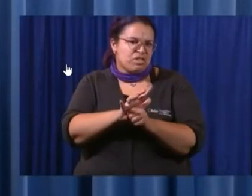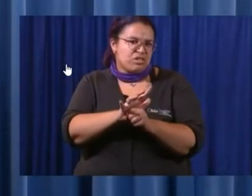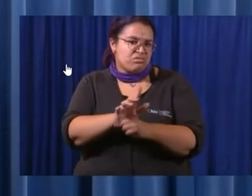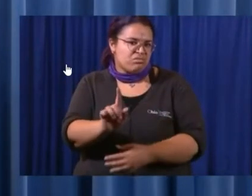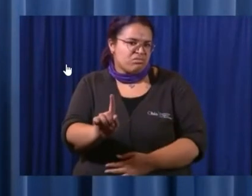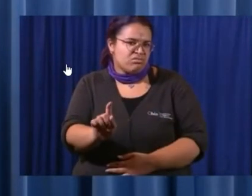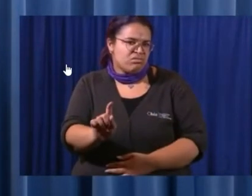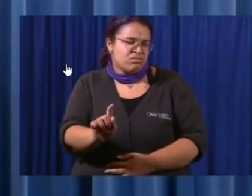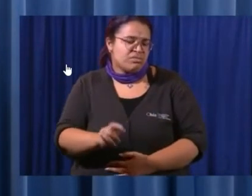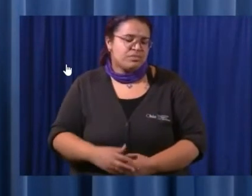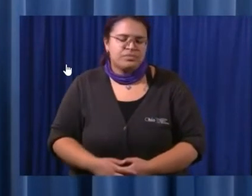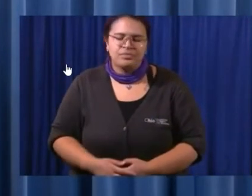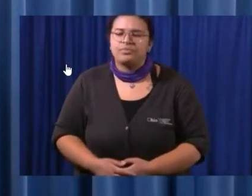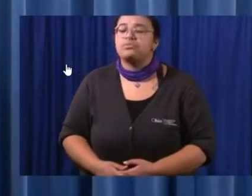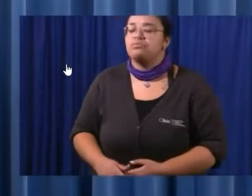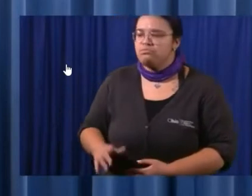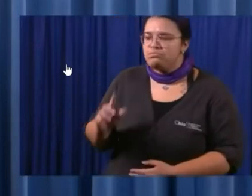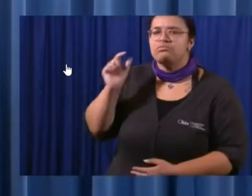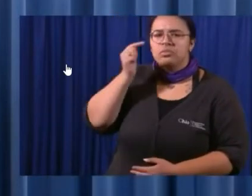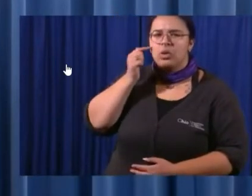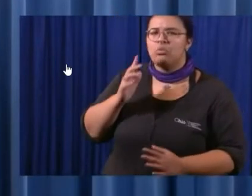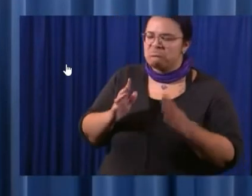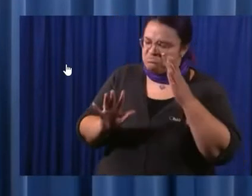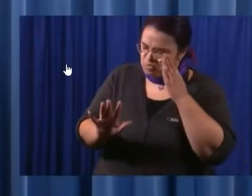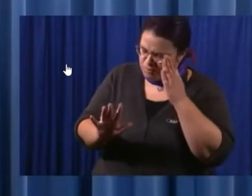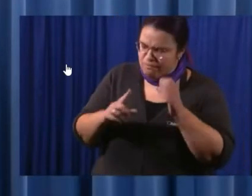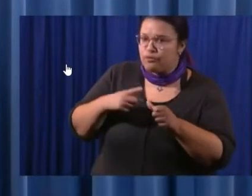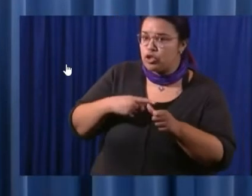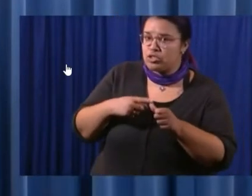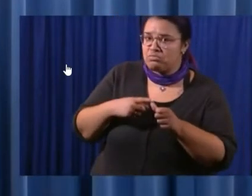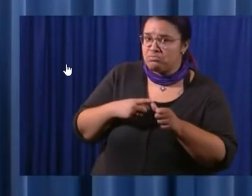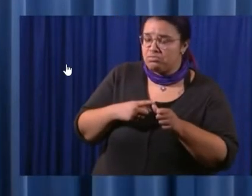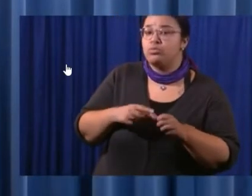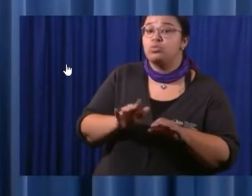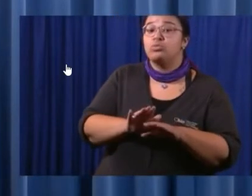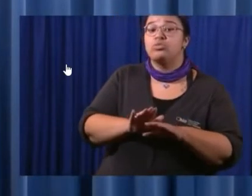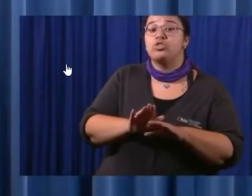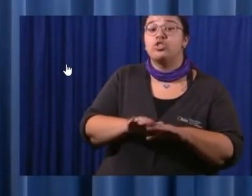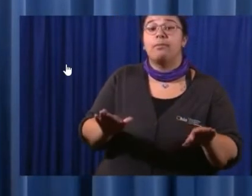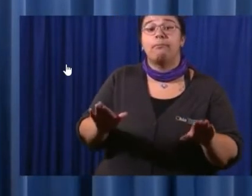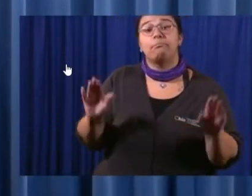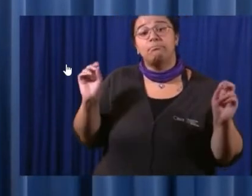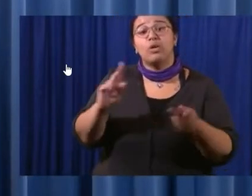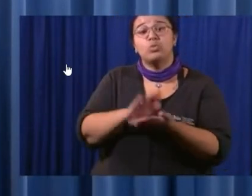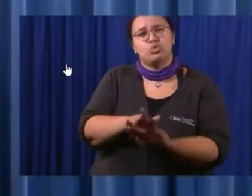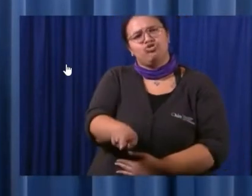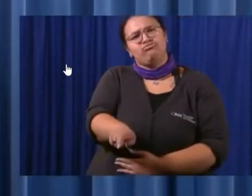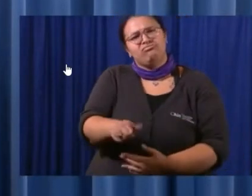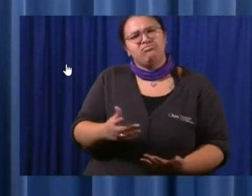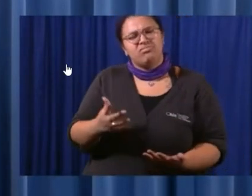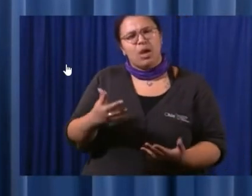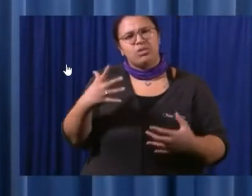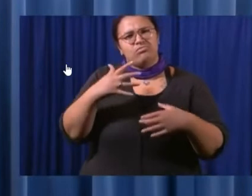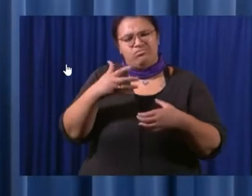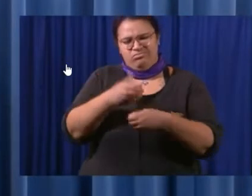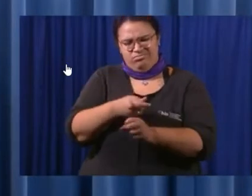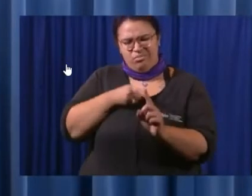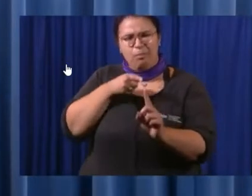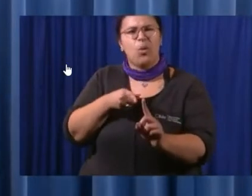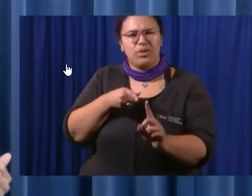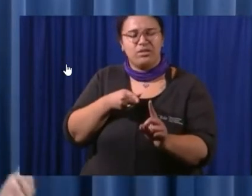Kids should go back to school. That's the whole thrust of what we said today. And you pointed out some of